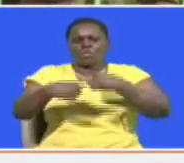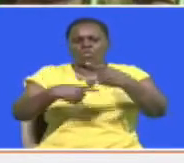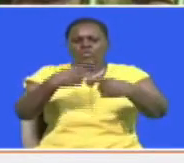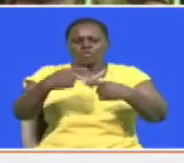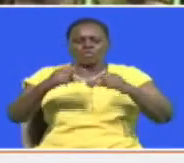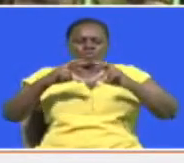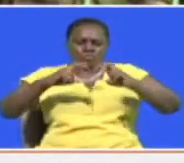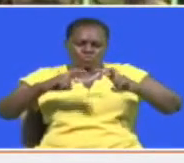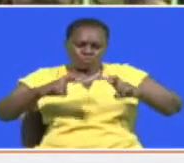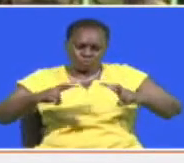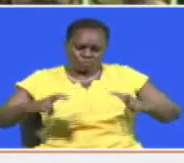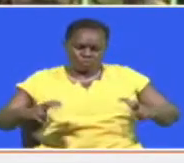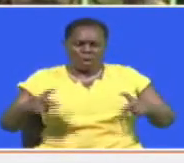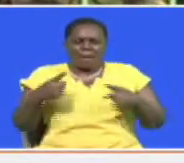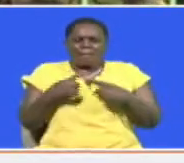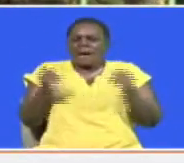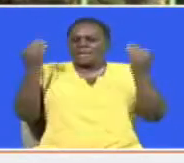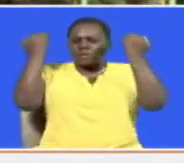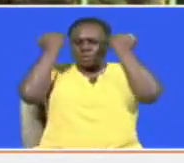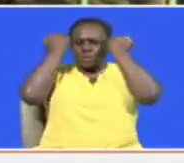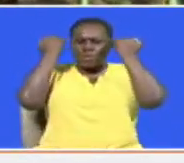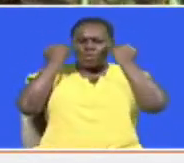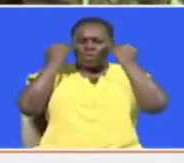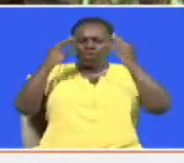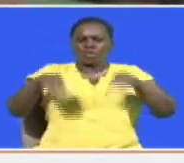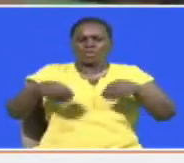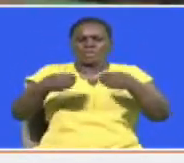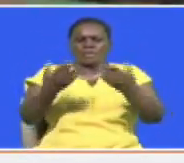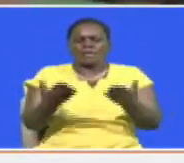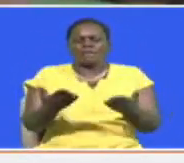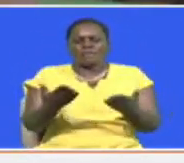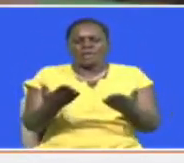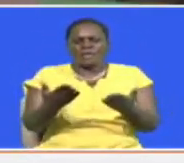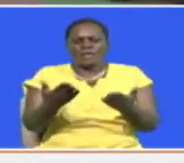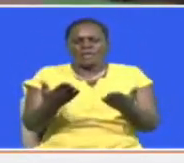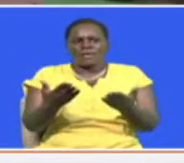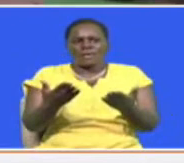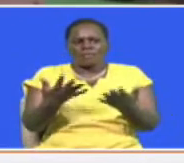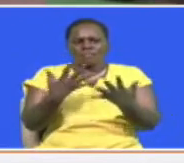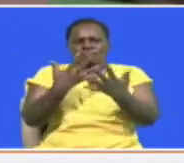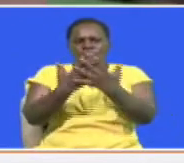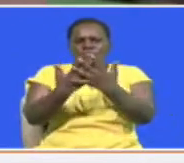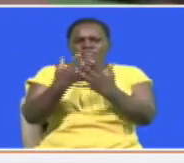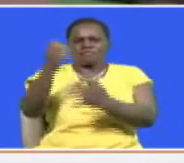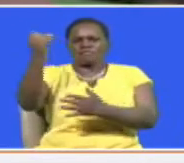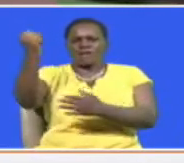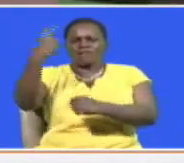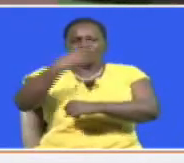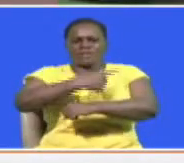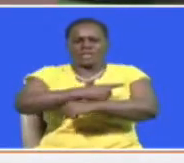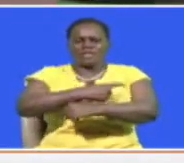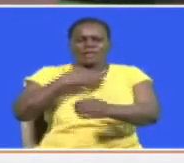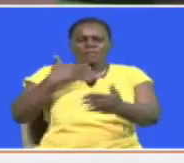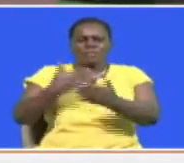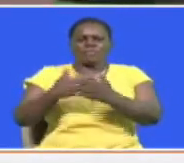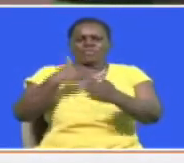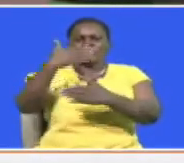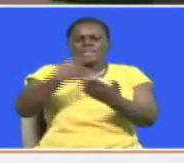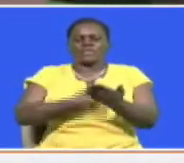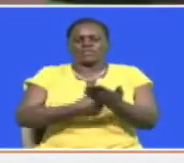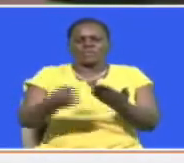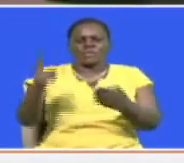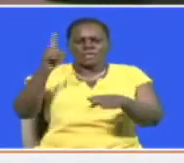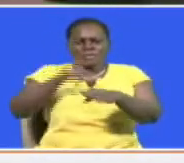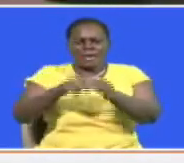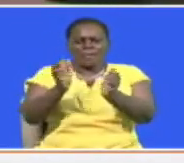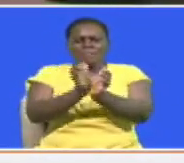with investigations, but the court only ordered the accused persons to be detained for 5 days until next week, when the